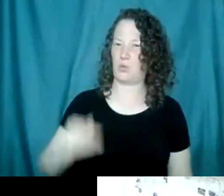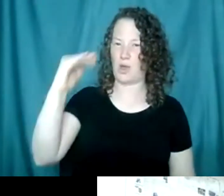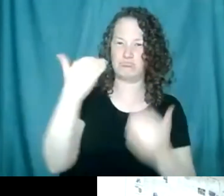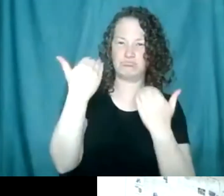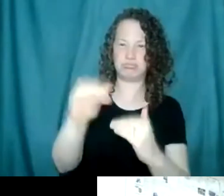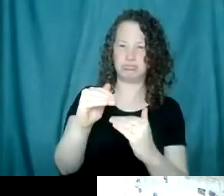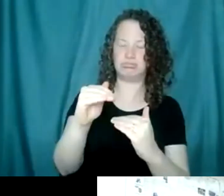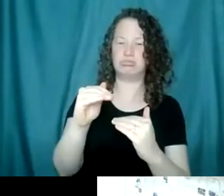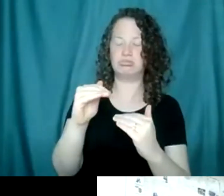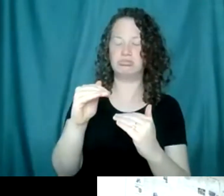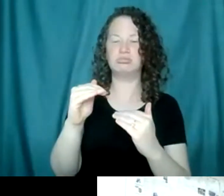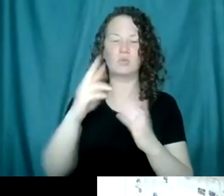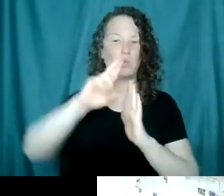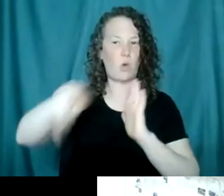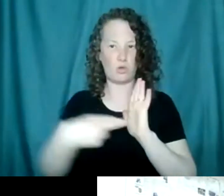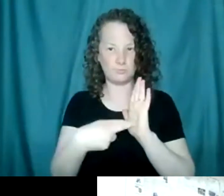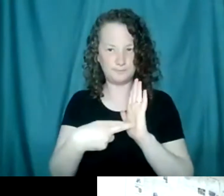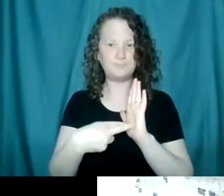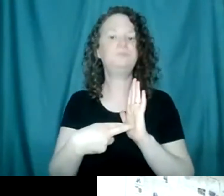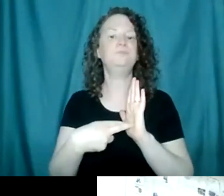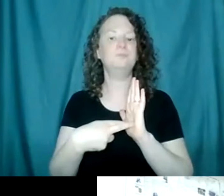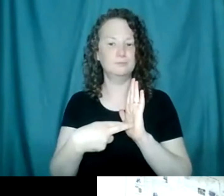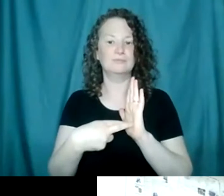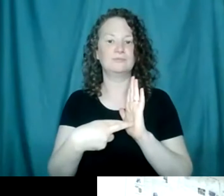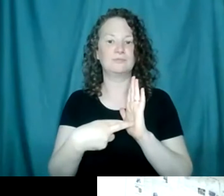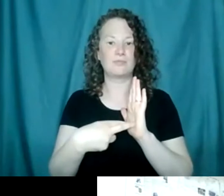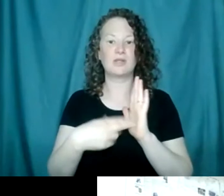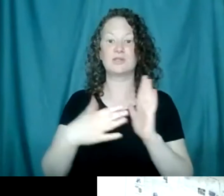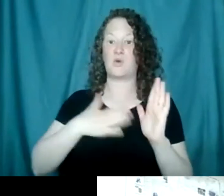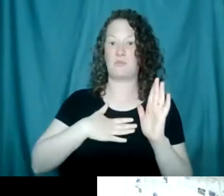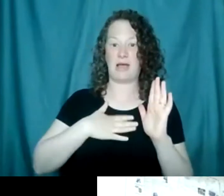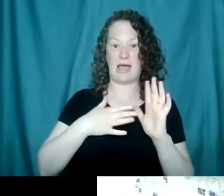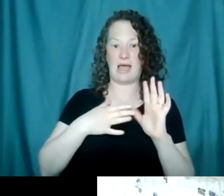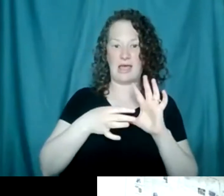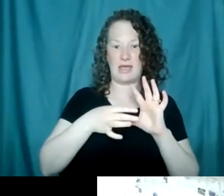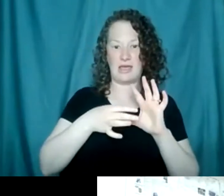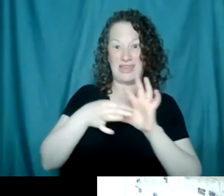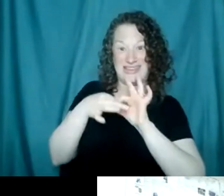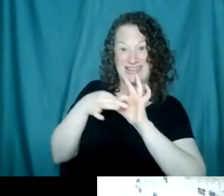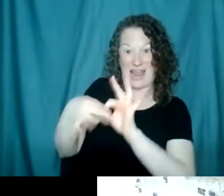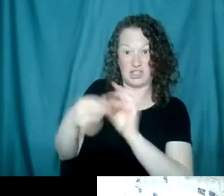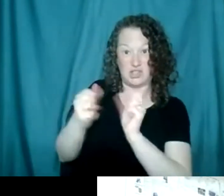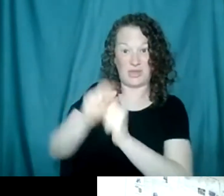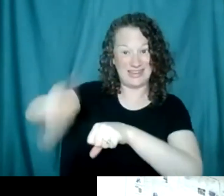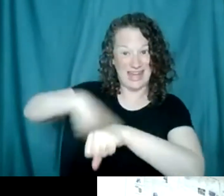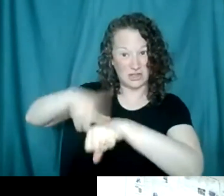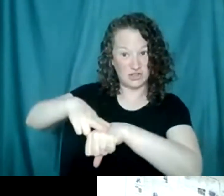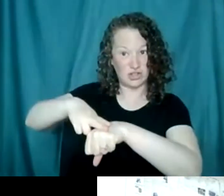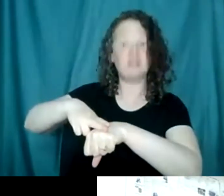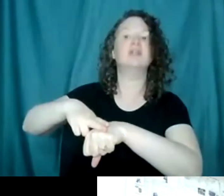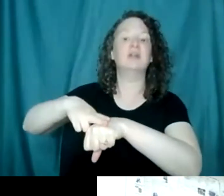And so where I was able to build a lot of my connection with nature was through understanding it